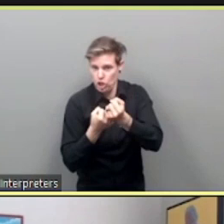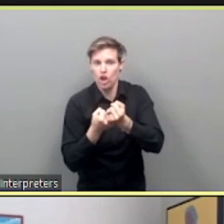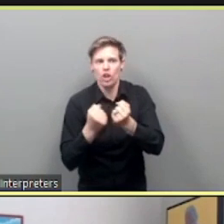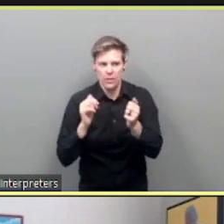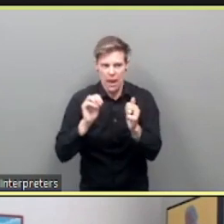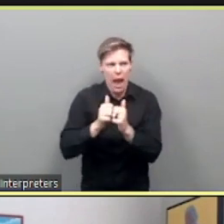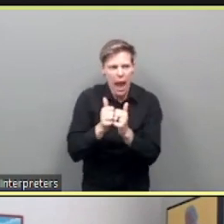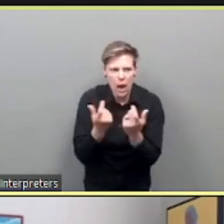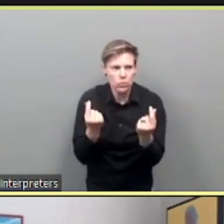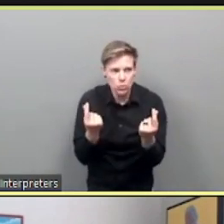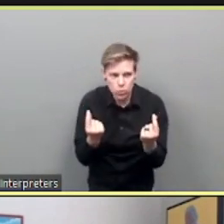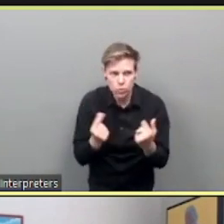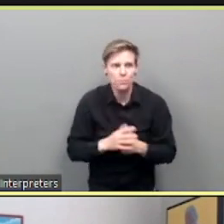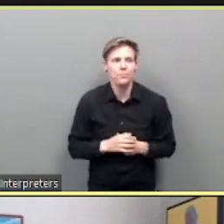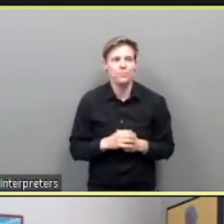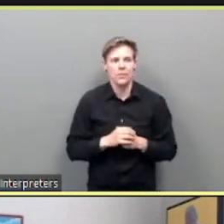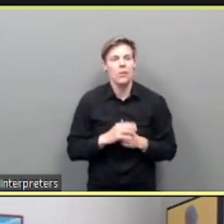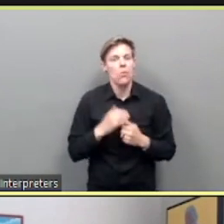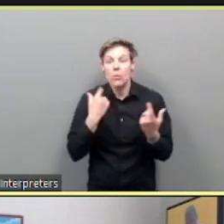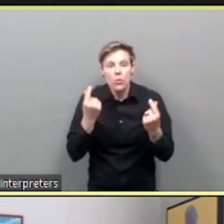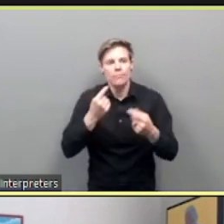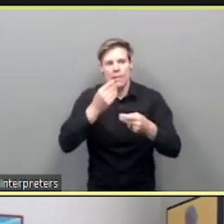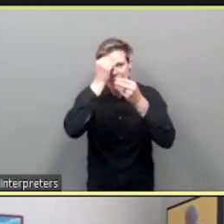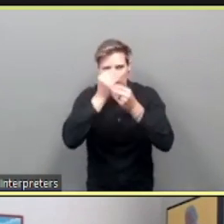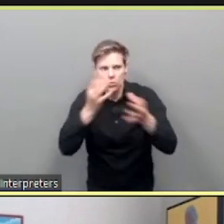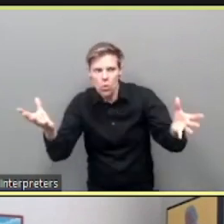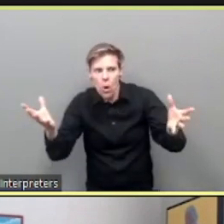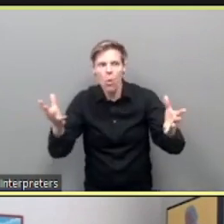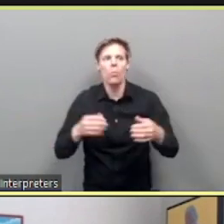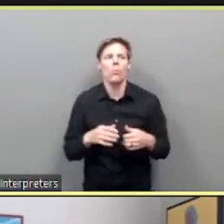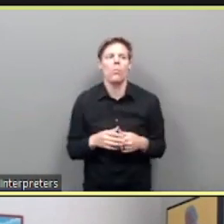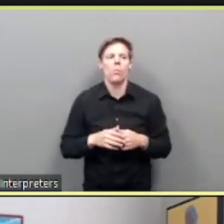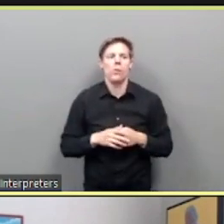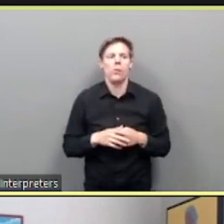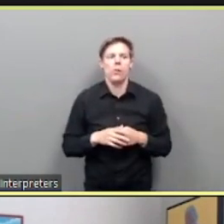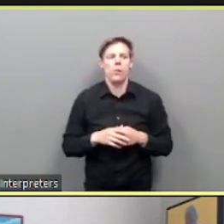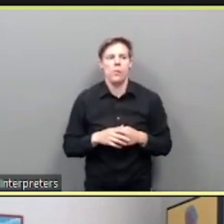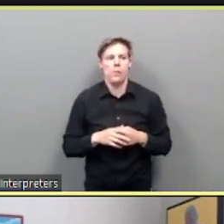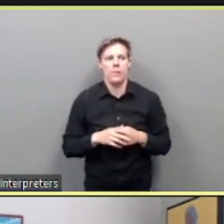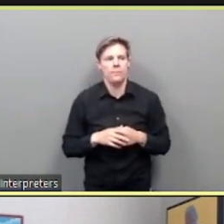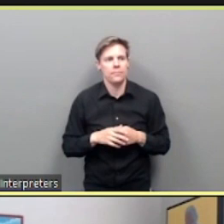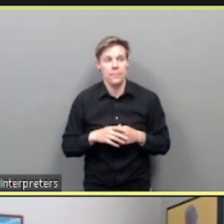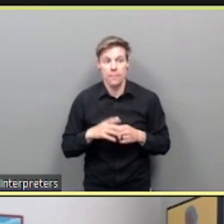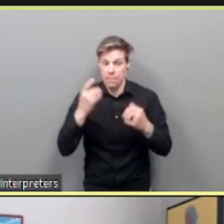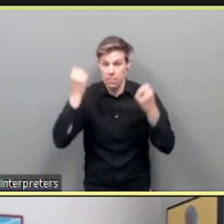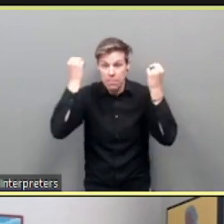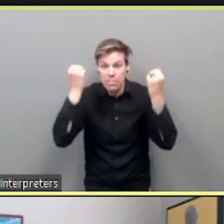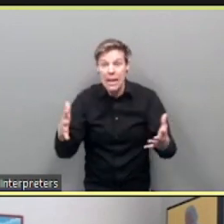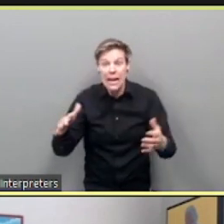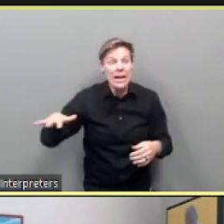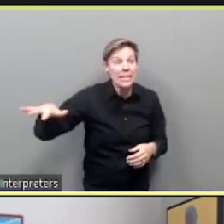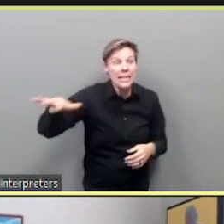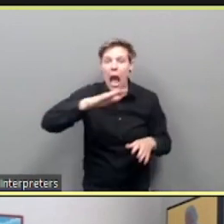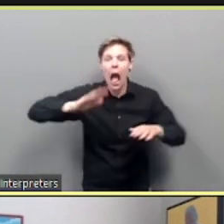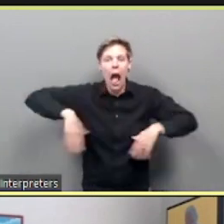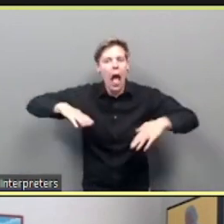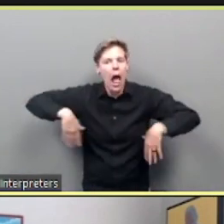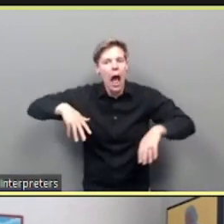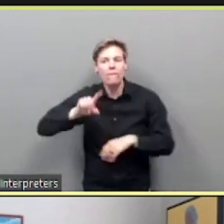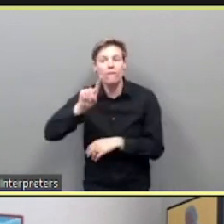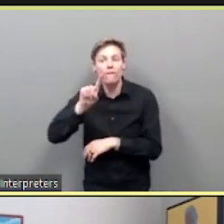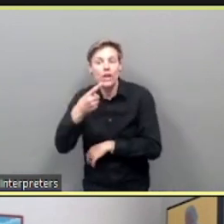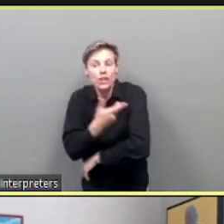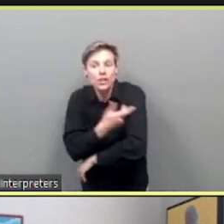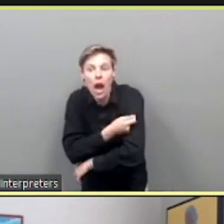people informed and remember that there are many people who are still not vaccinated and at risk. There's a